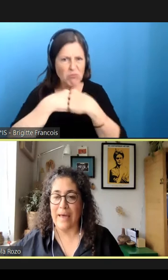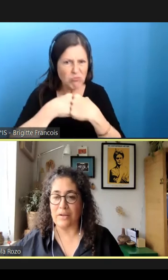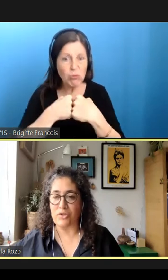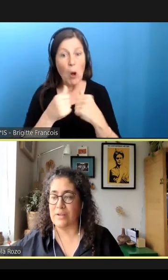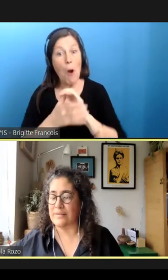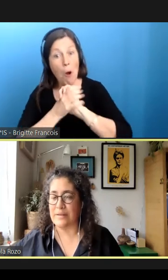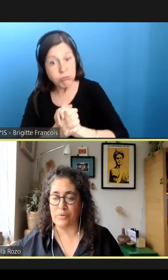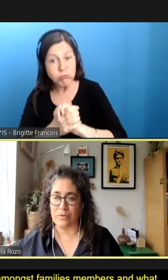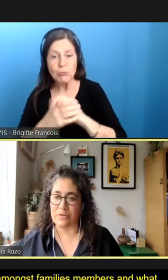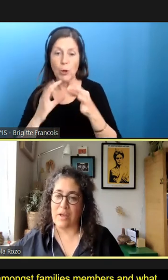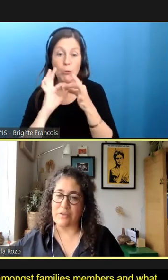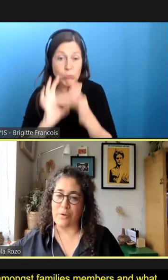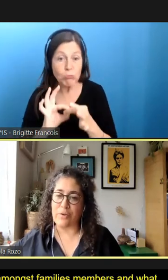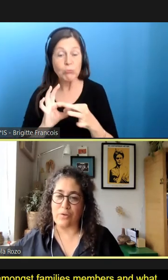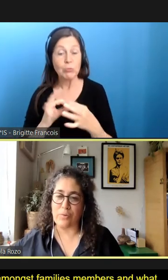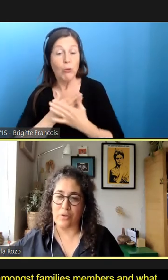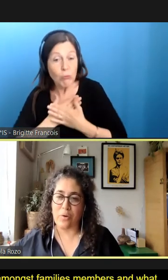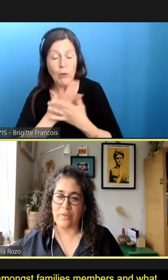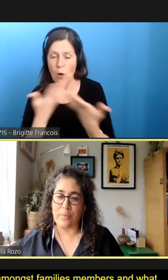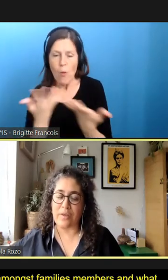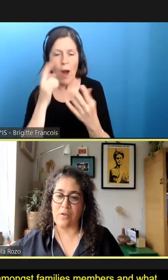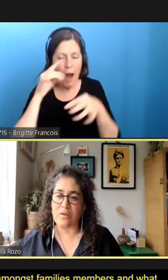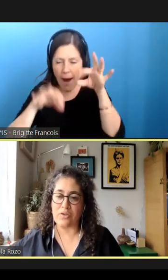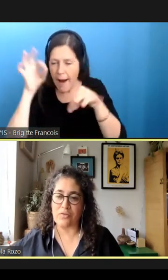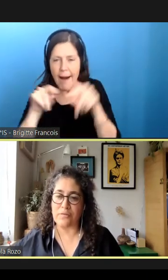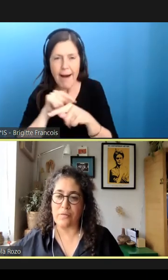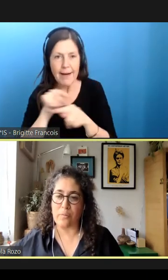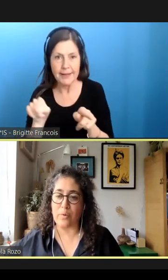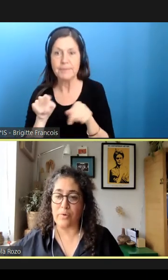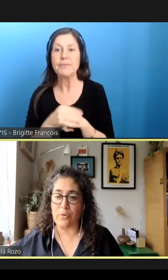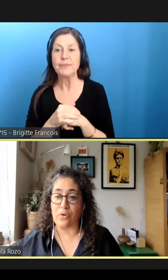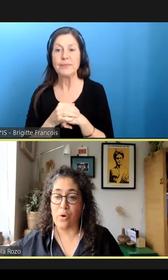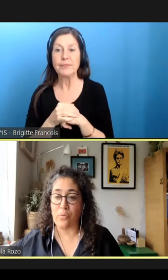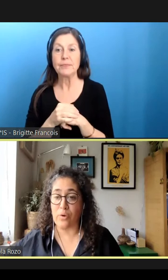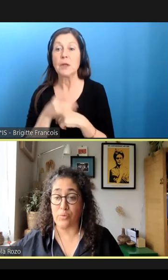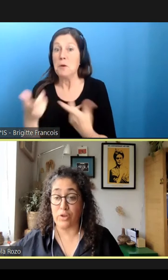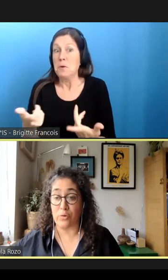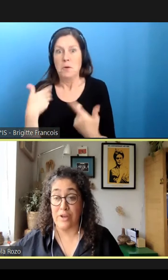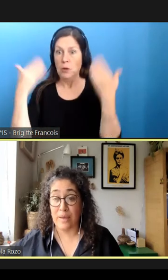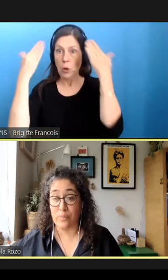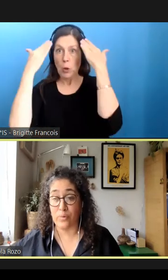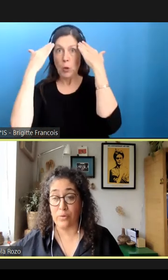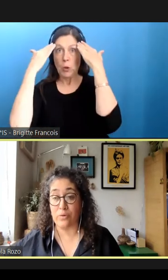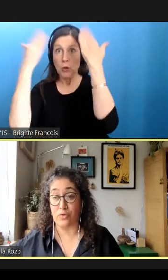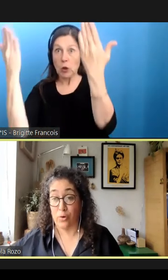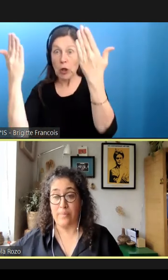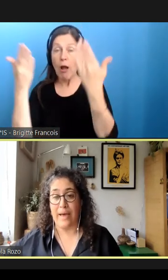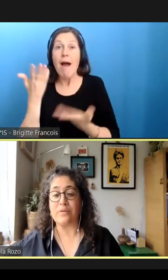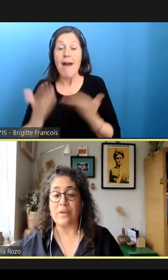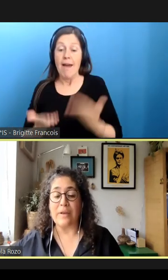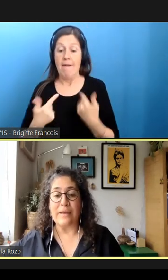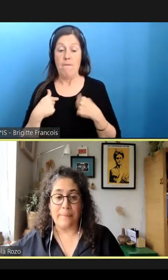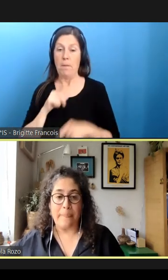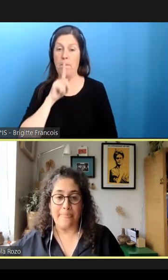is managing assumptions. So we know that we cannot transform what we don't know, what we don't name, we don't talk